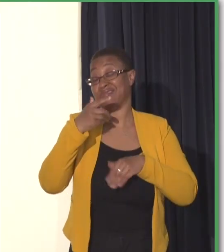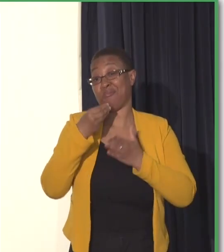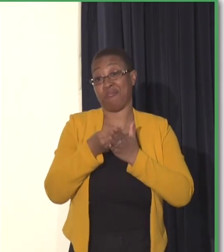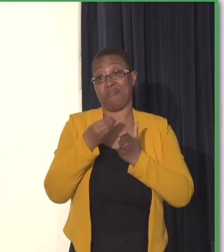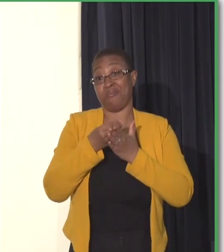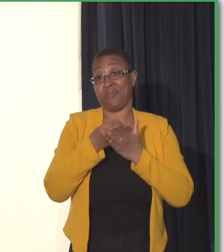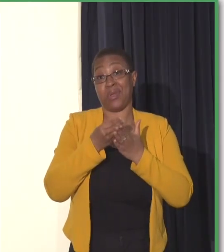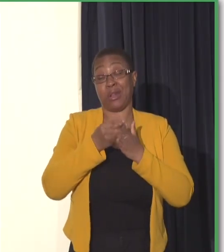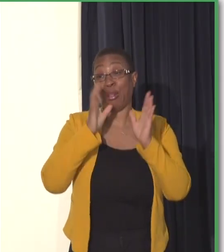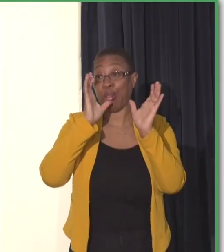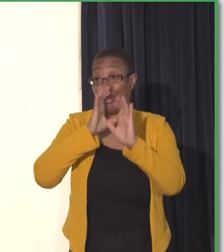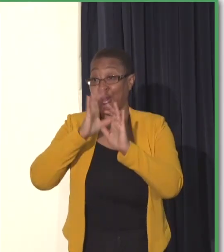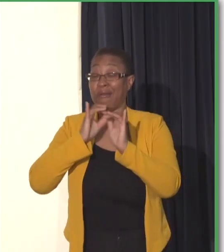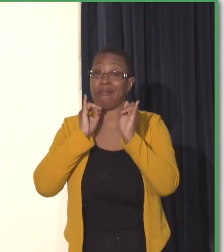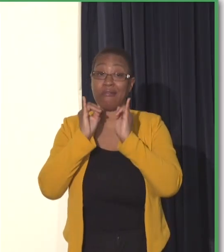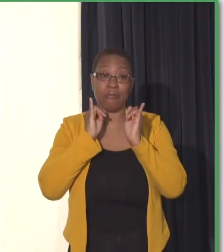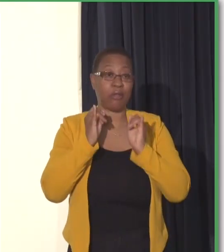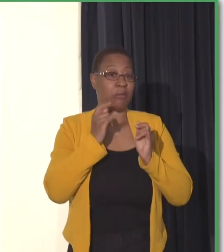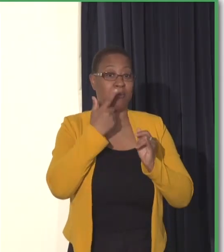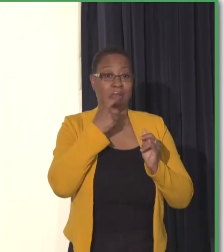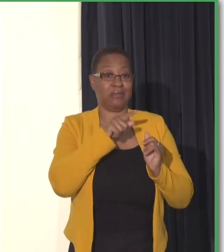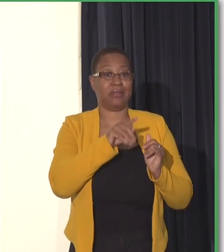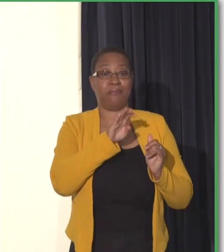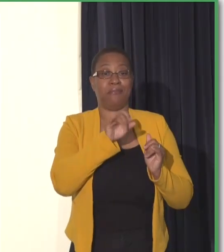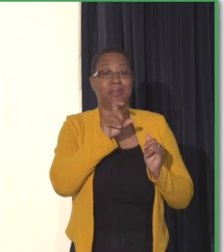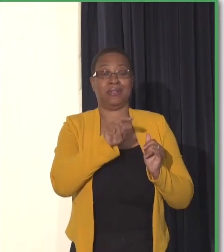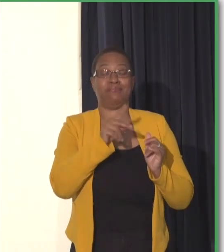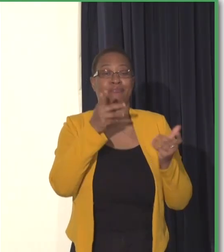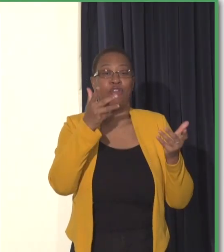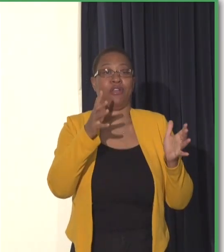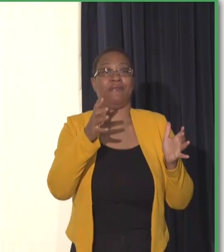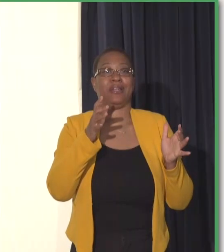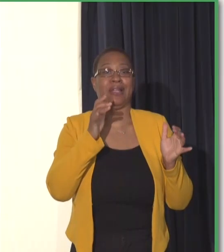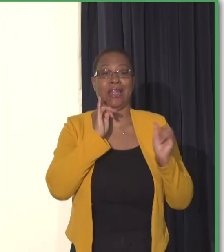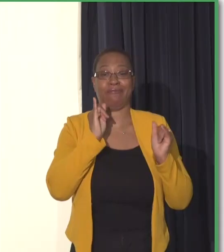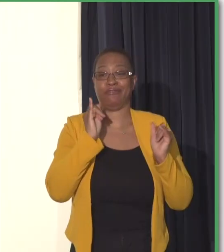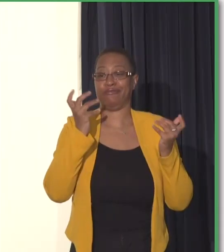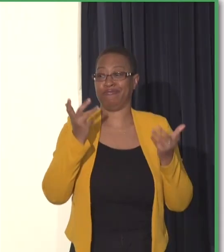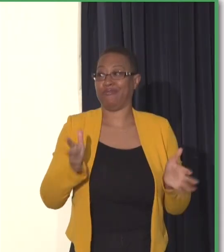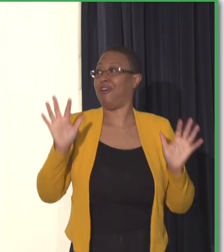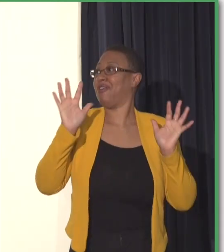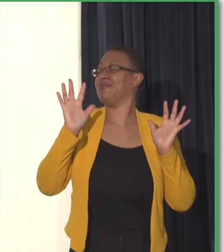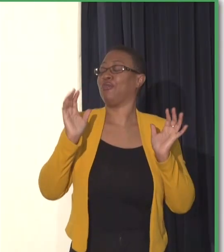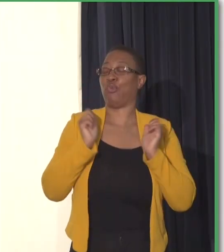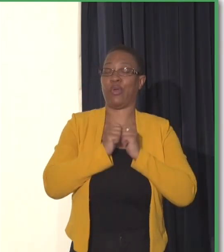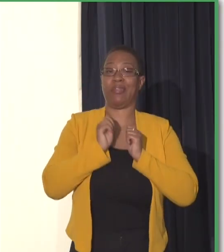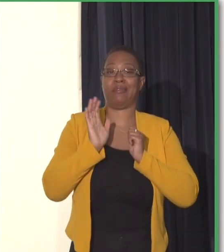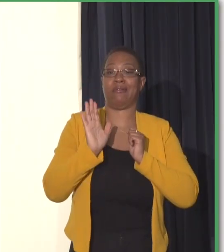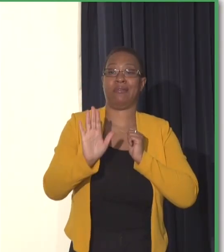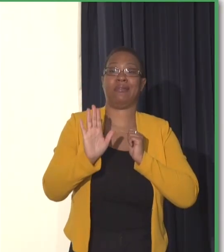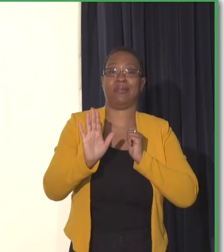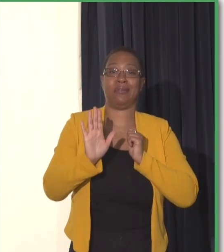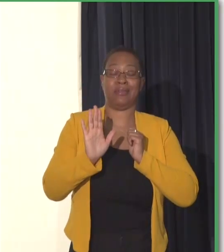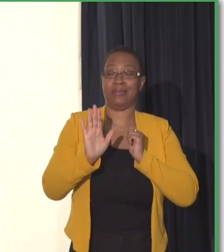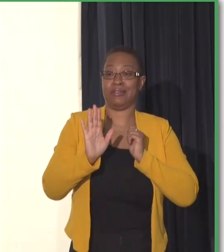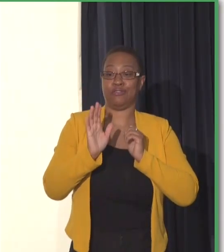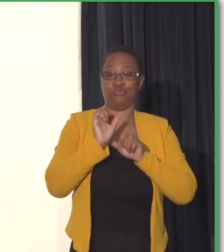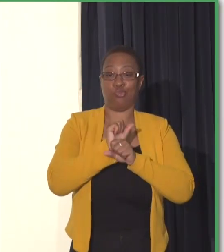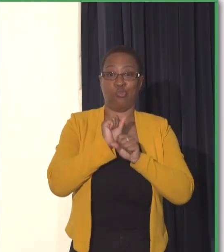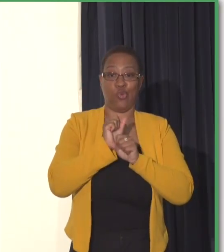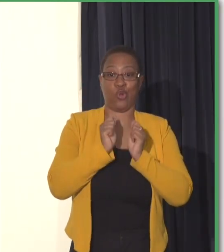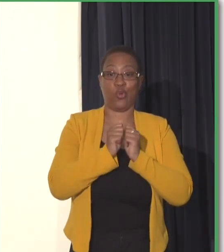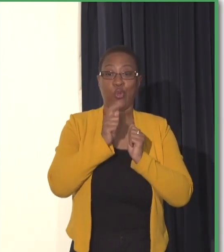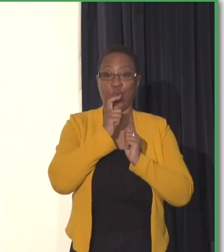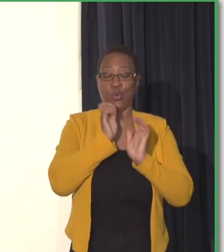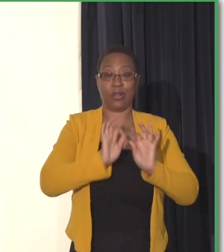because the interview had already been done with the people that matter.